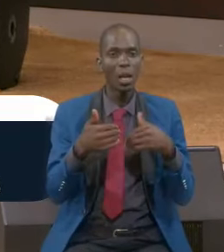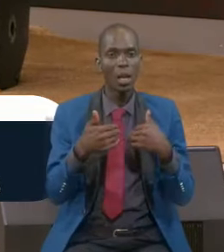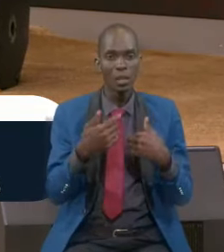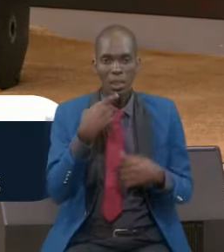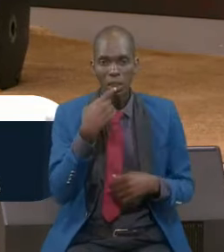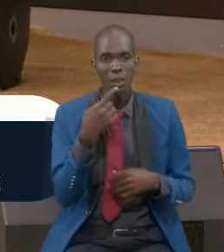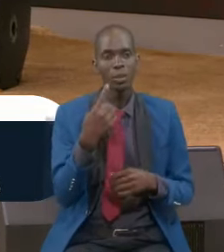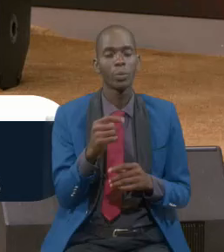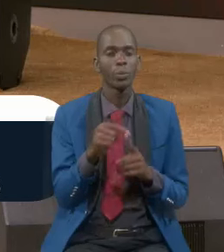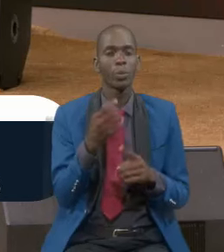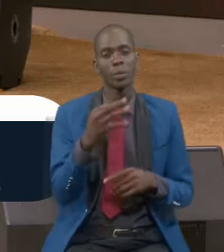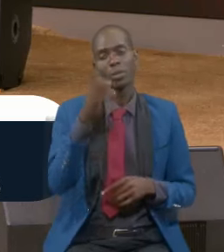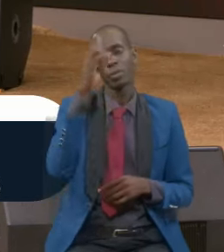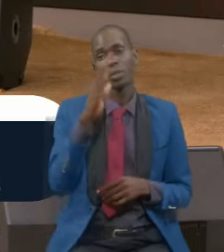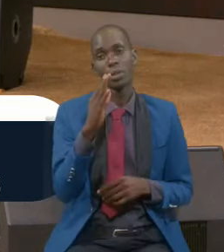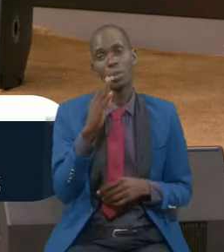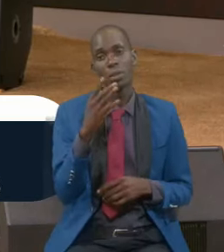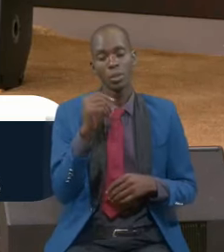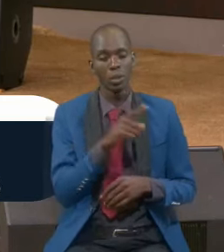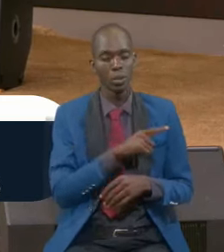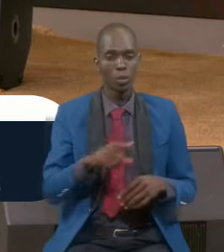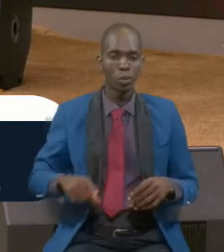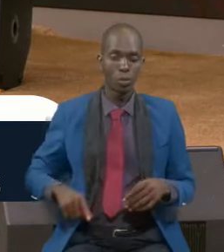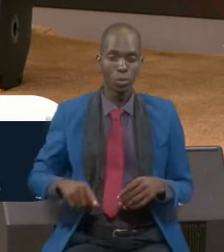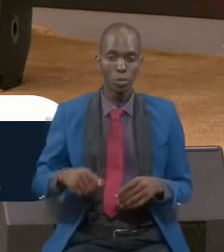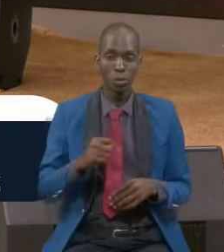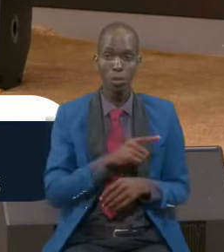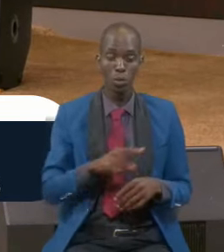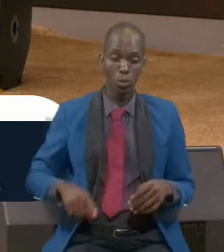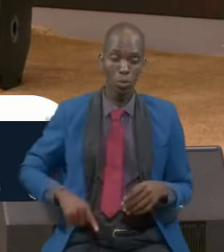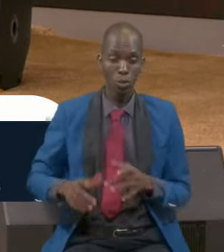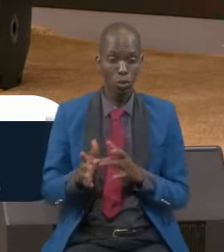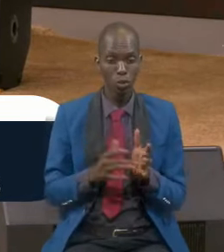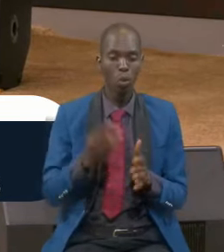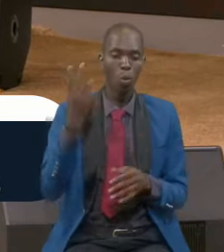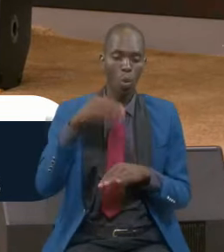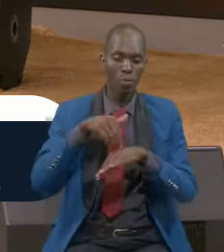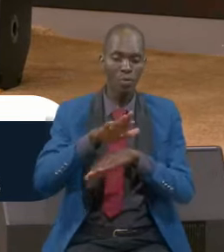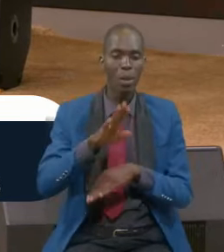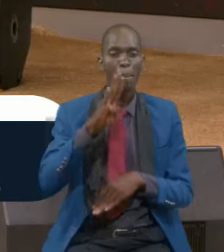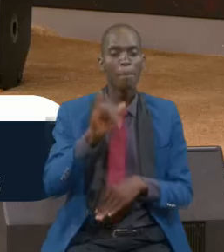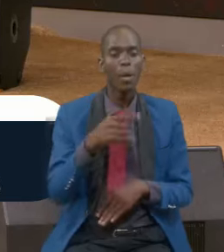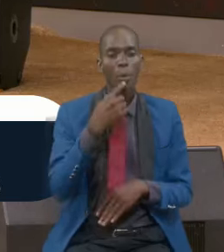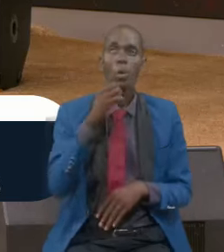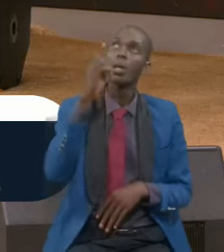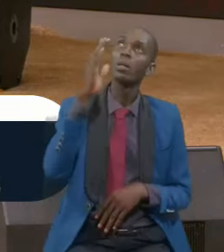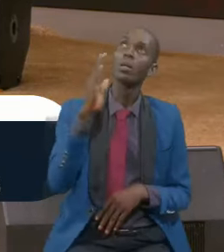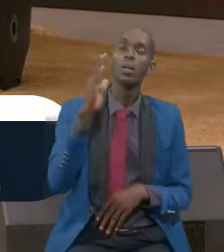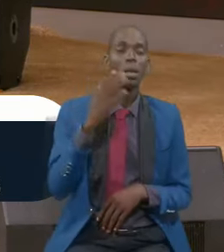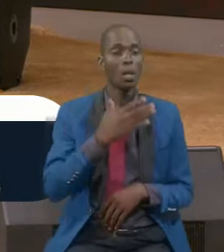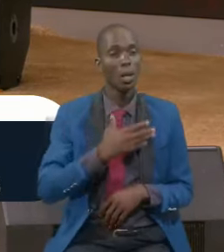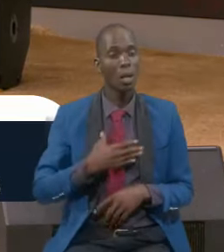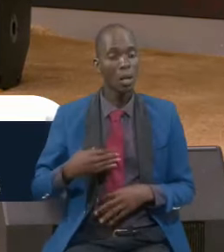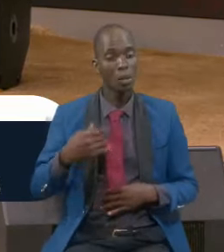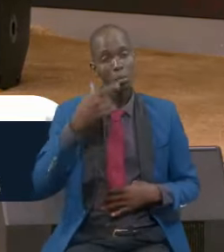God. The Lord was sent by God. Jesus was sent by God. And